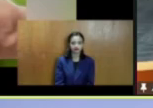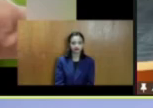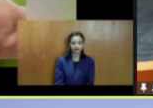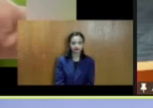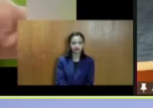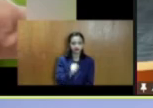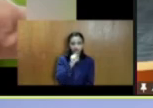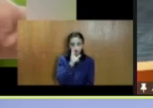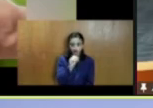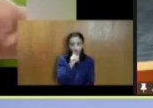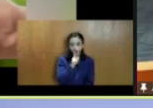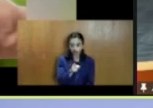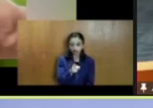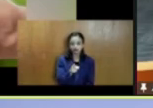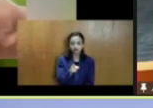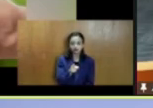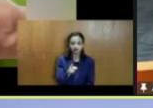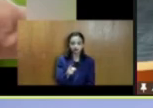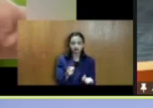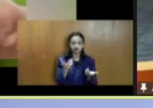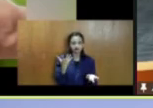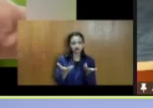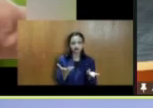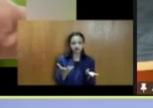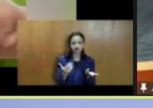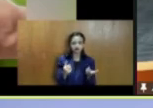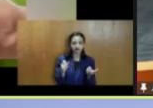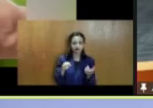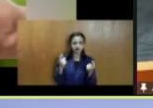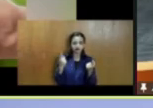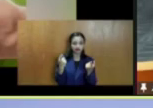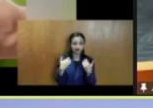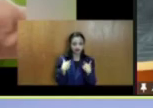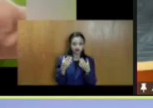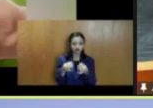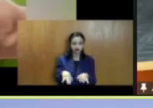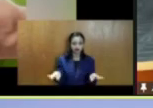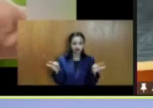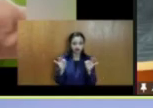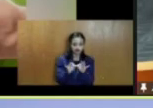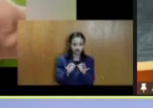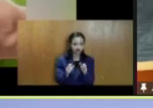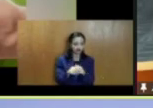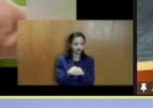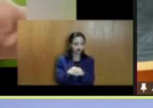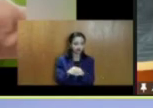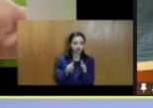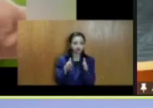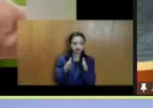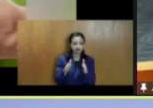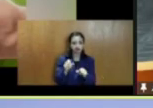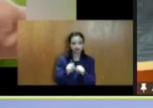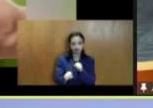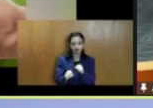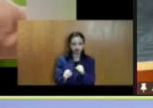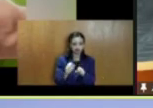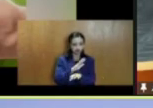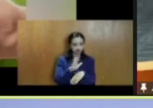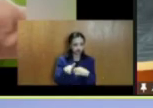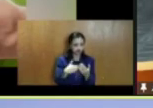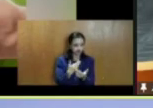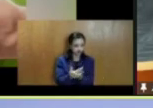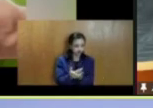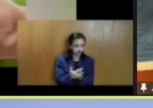well, directly about 75 million. But if we took a value chain approach, so including all the growing